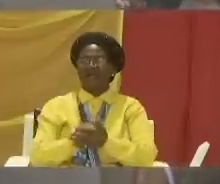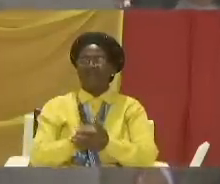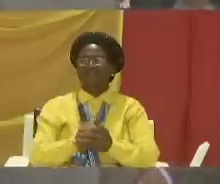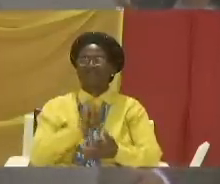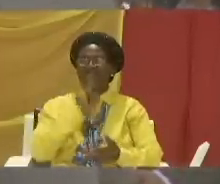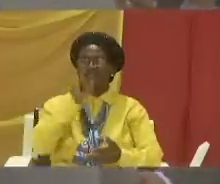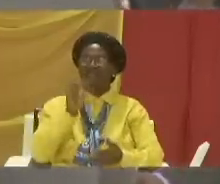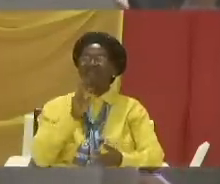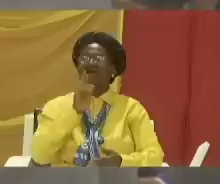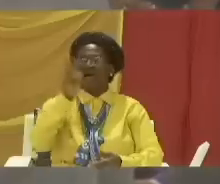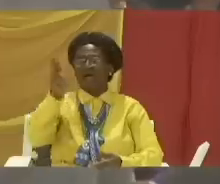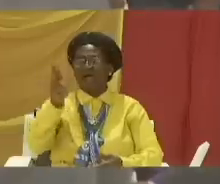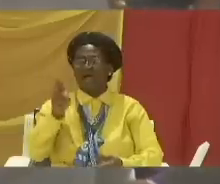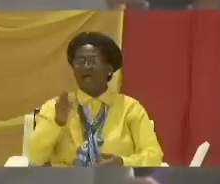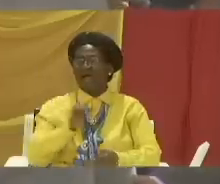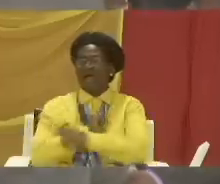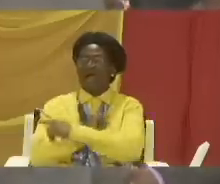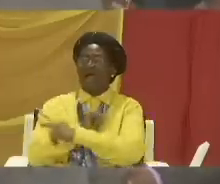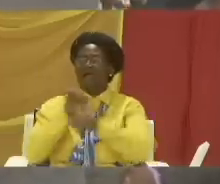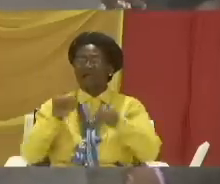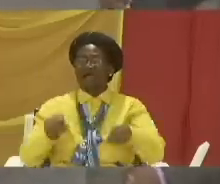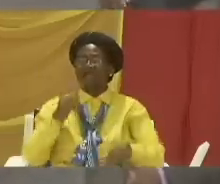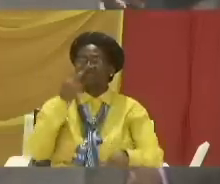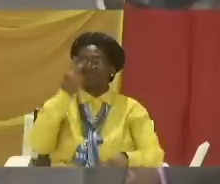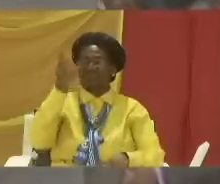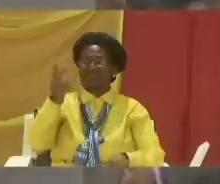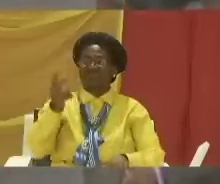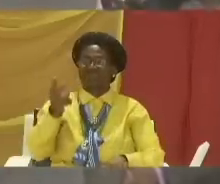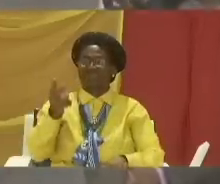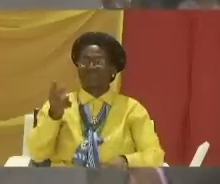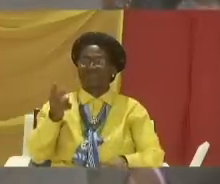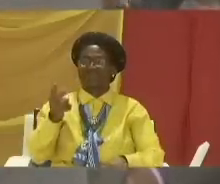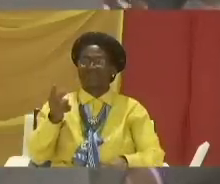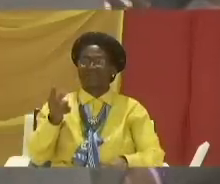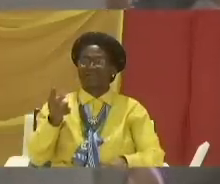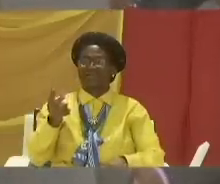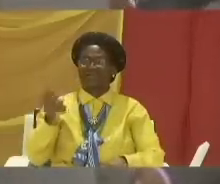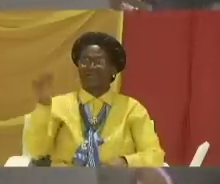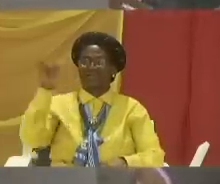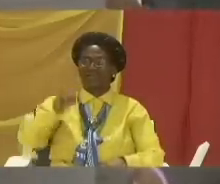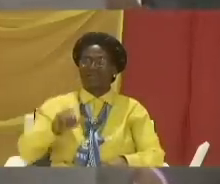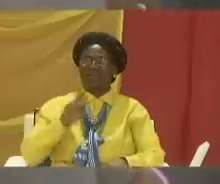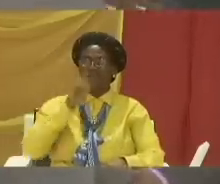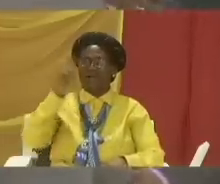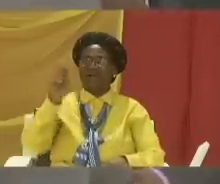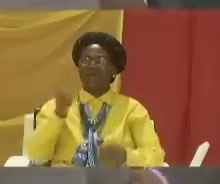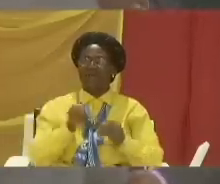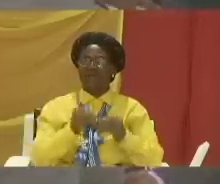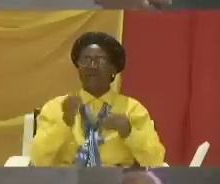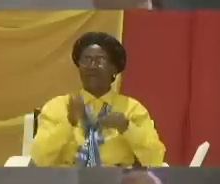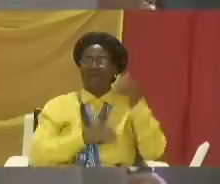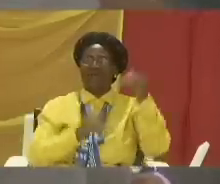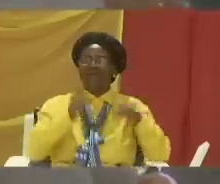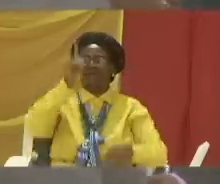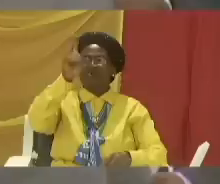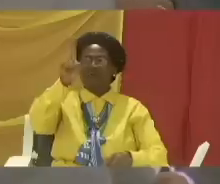That's her. I can see. Okay. There are more than one. Okay.